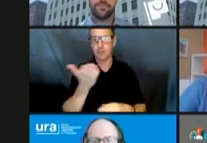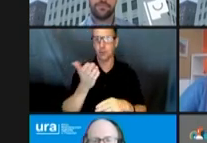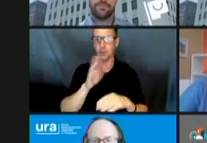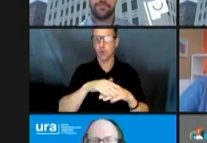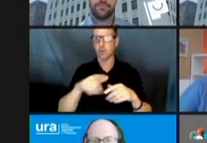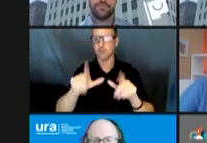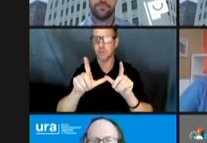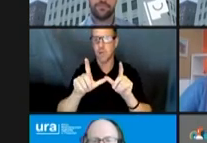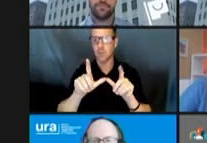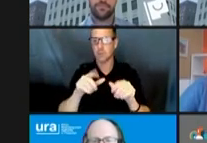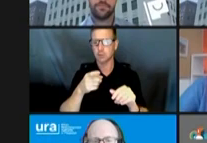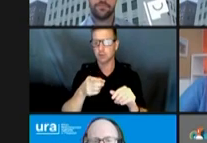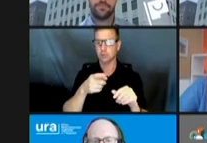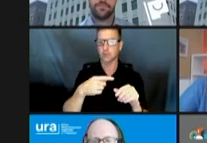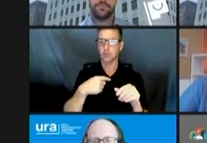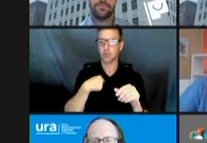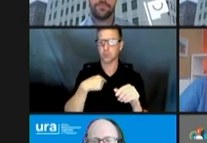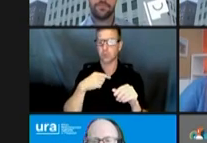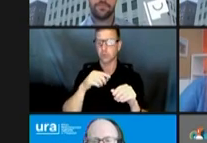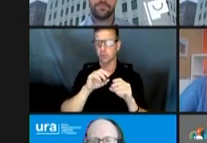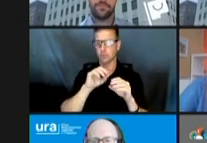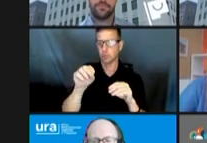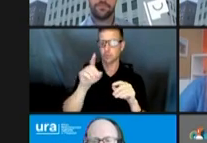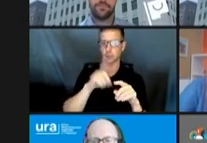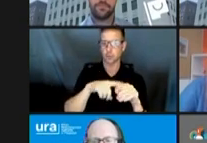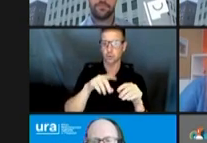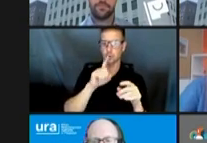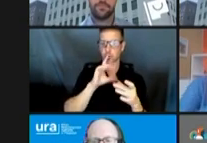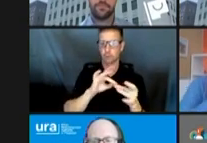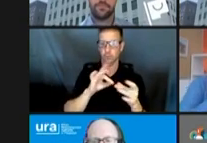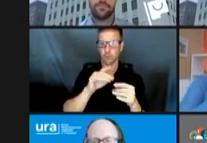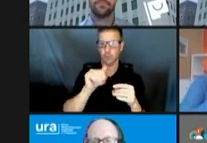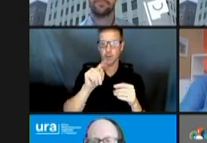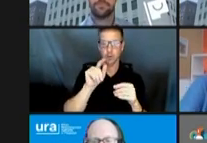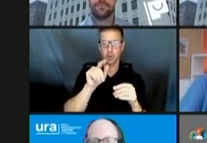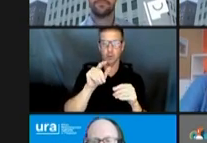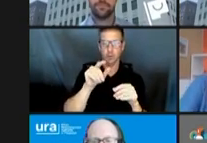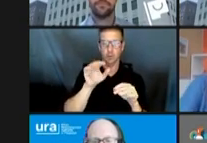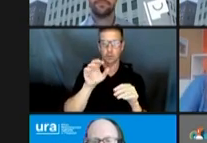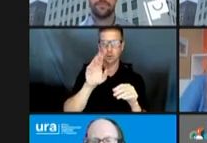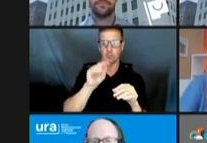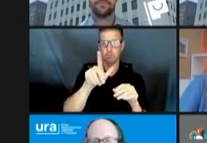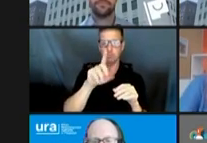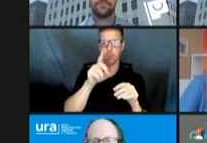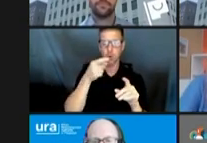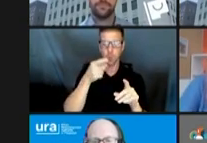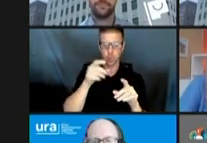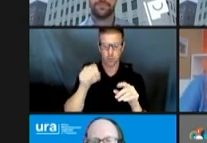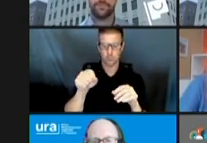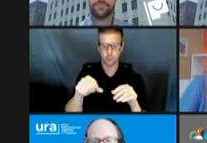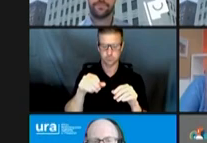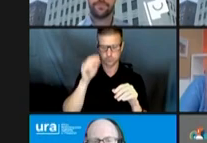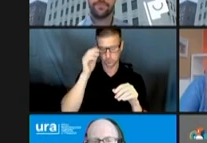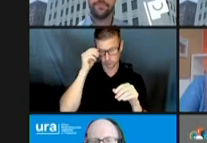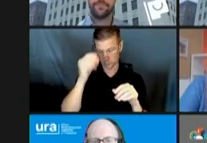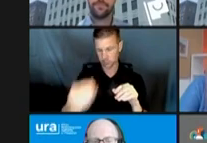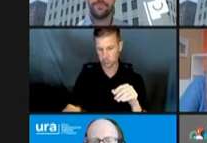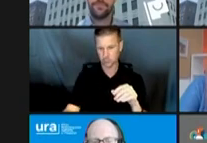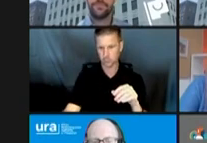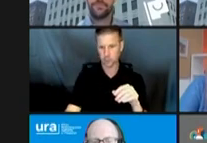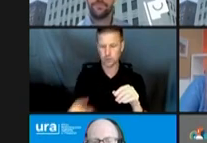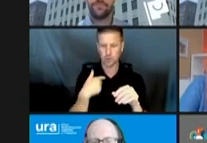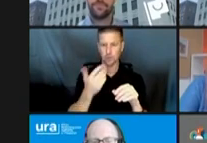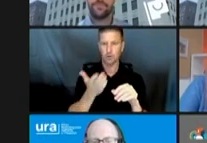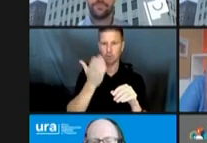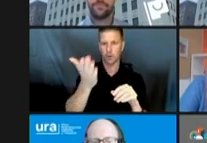slide. We are moving to the verbiage at the bullet point. Correct. Perfect. I motion